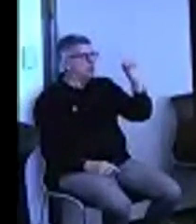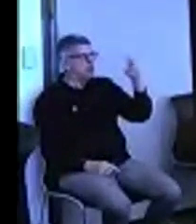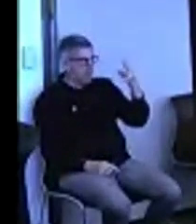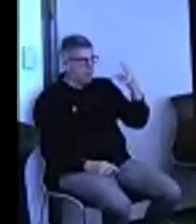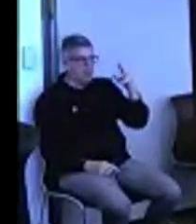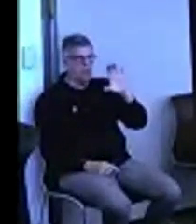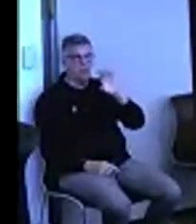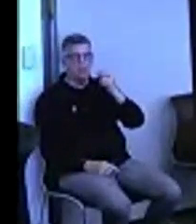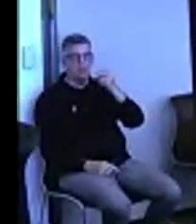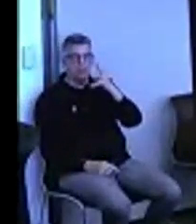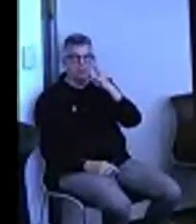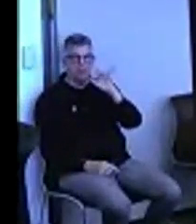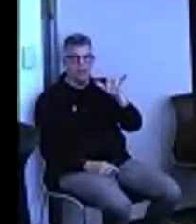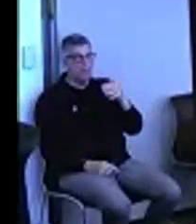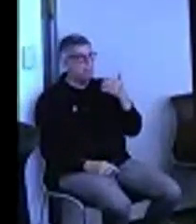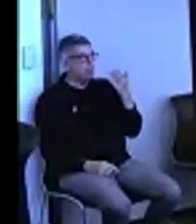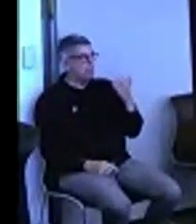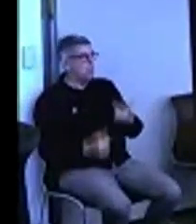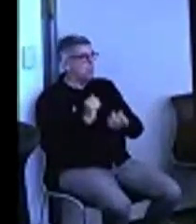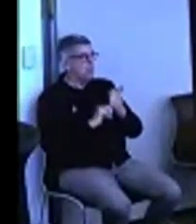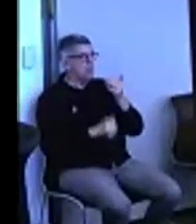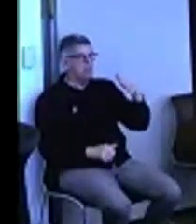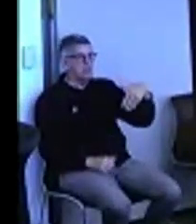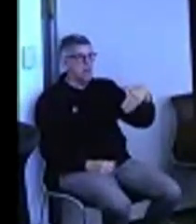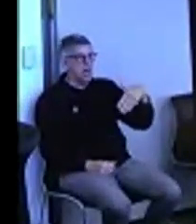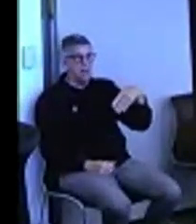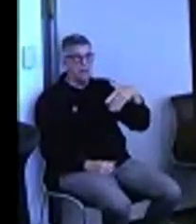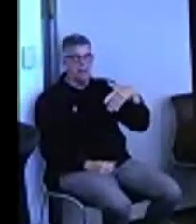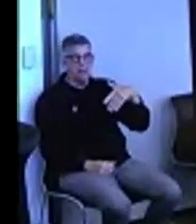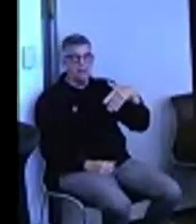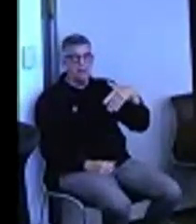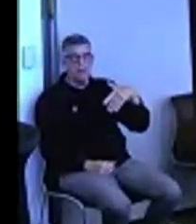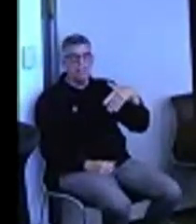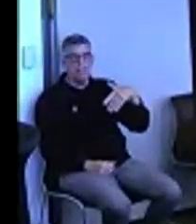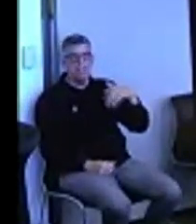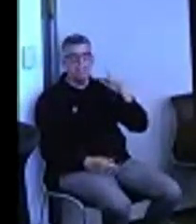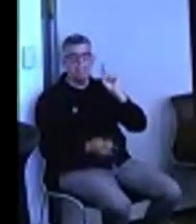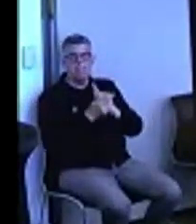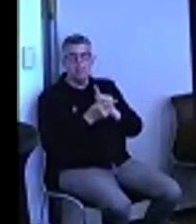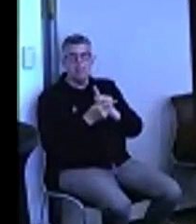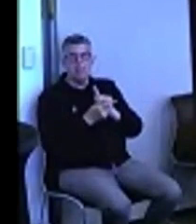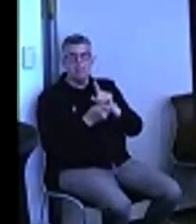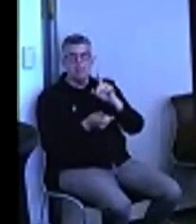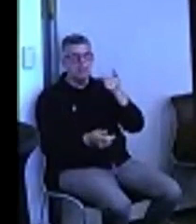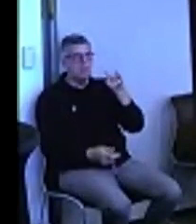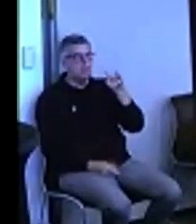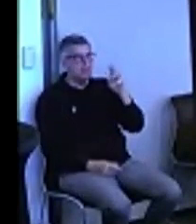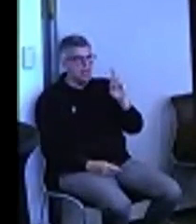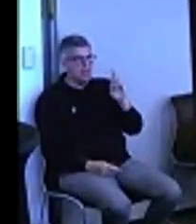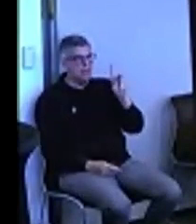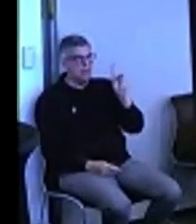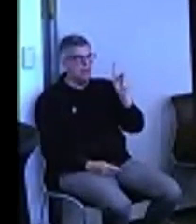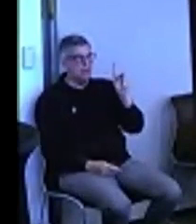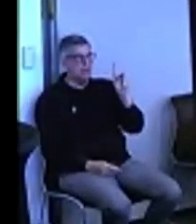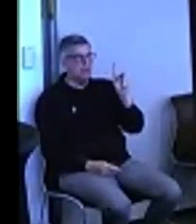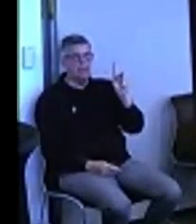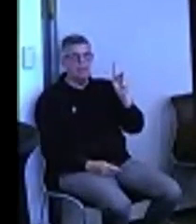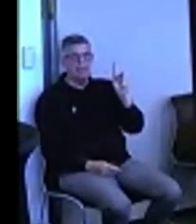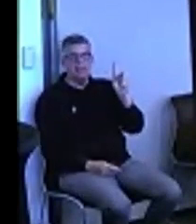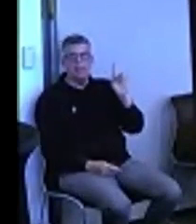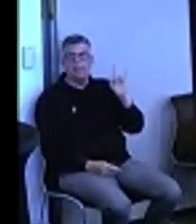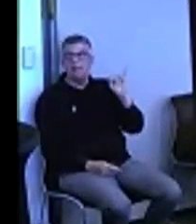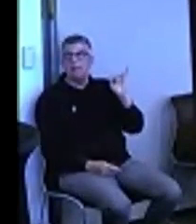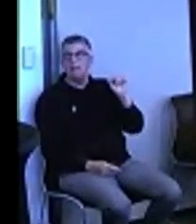Perhaps most of you have not yet met Ting Siu, Dr. Ting Siu. She's a teacher of blind and low vision